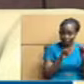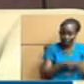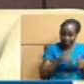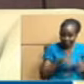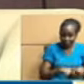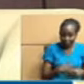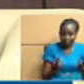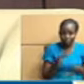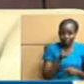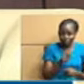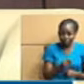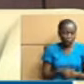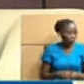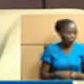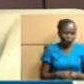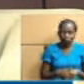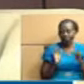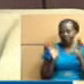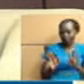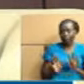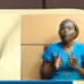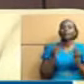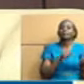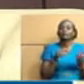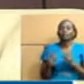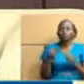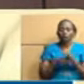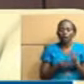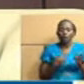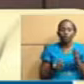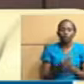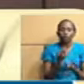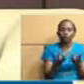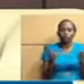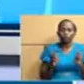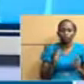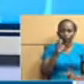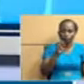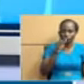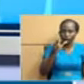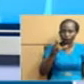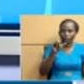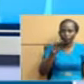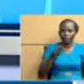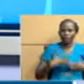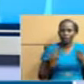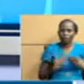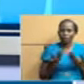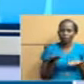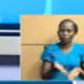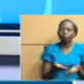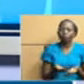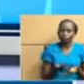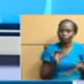are not less vulnerable. But let's go into that discussion. I have a new panel here. So Salima, very nice to have you back. Thank you. To join us in